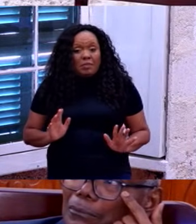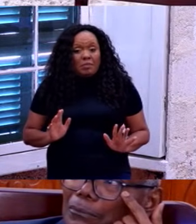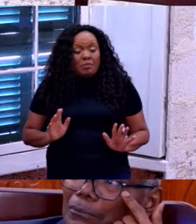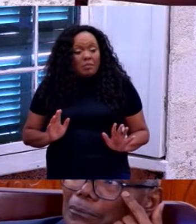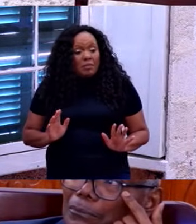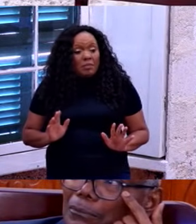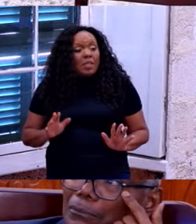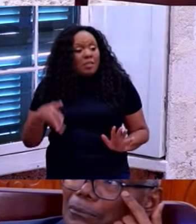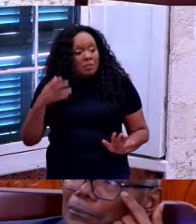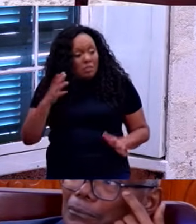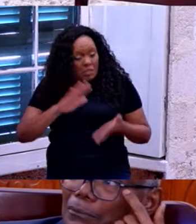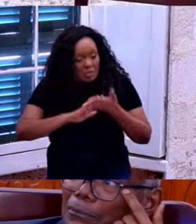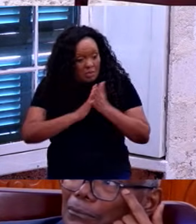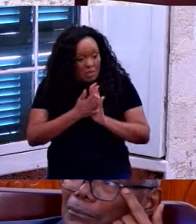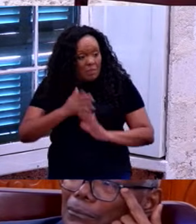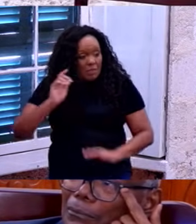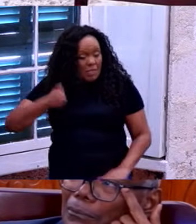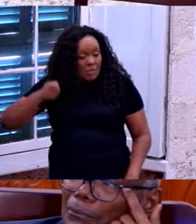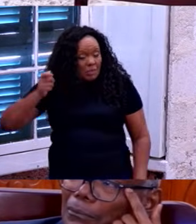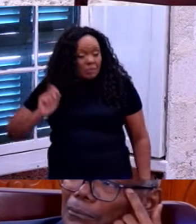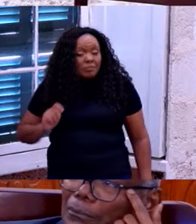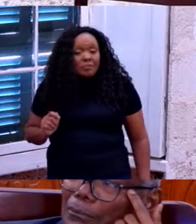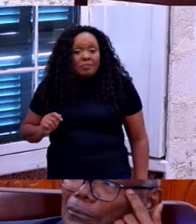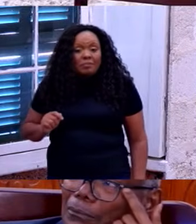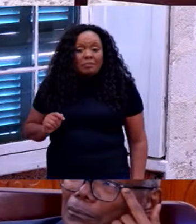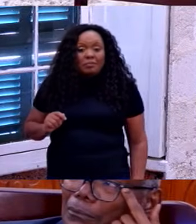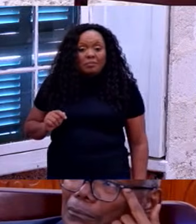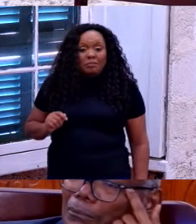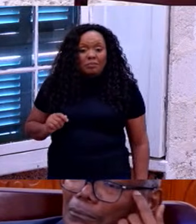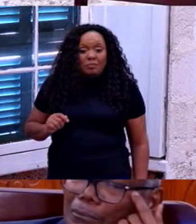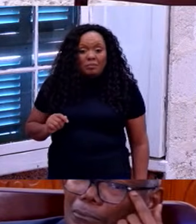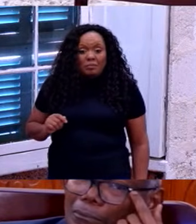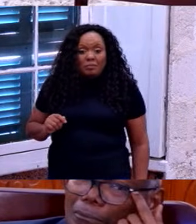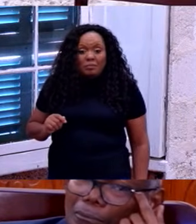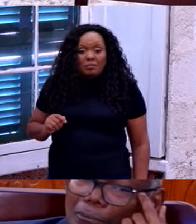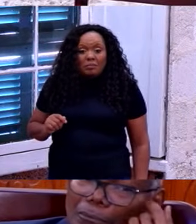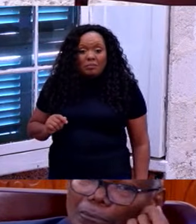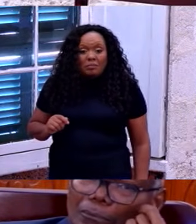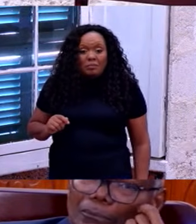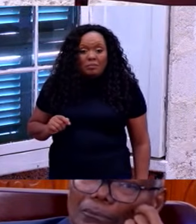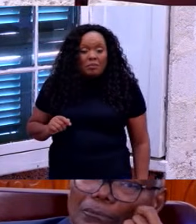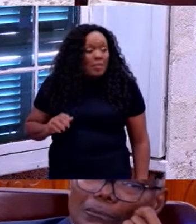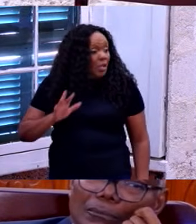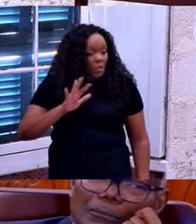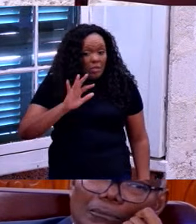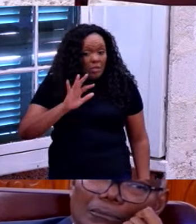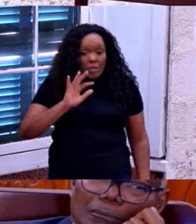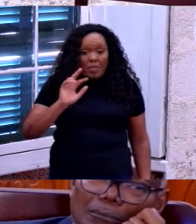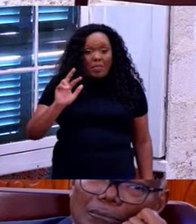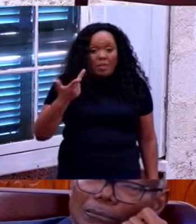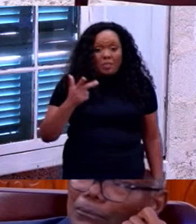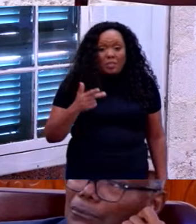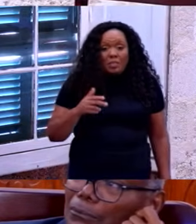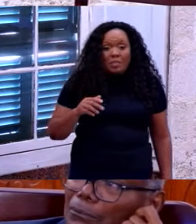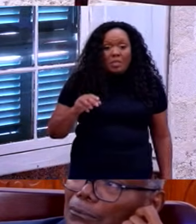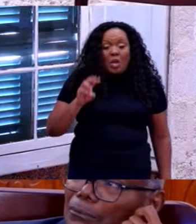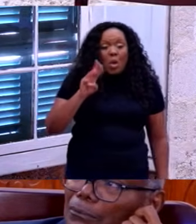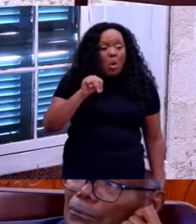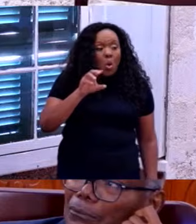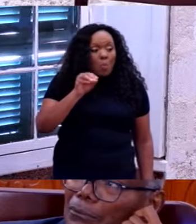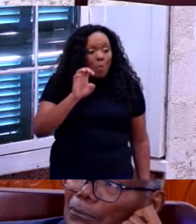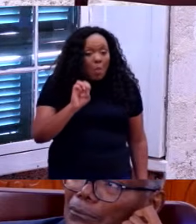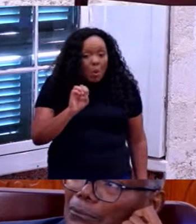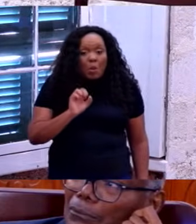house to a judgeship. Well, that's a third one, because you had Moe, you had Smith